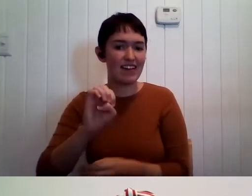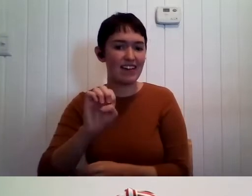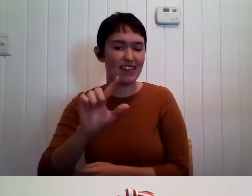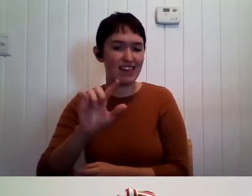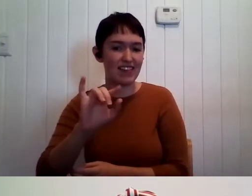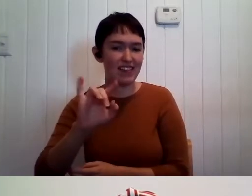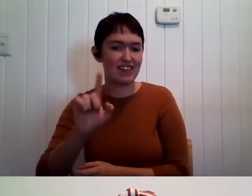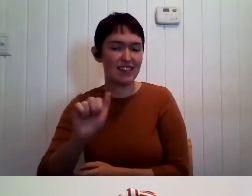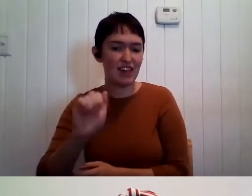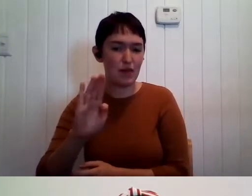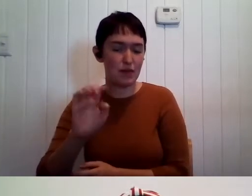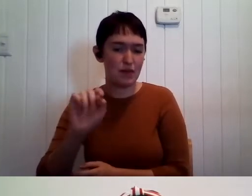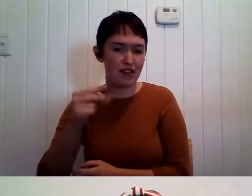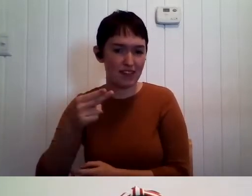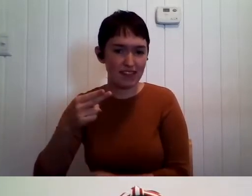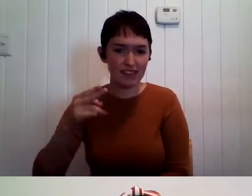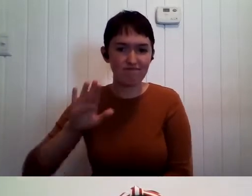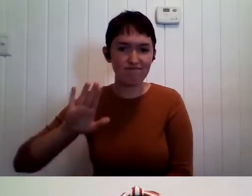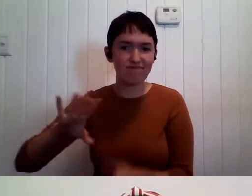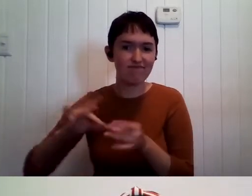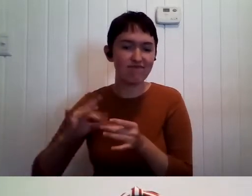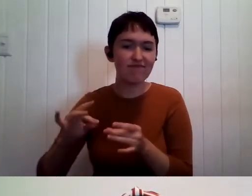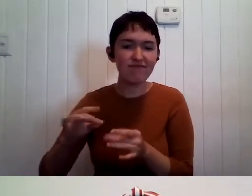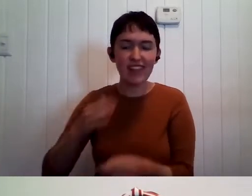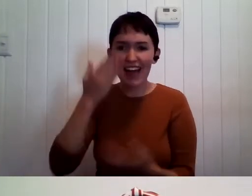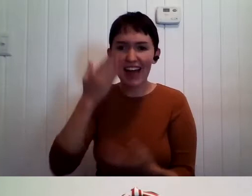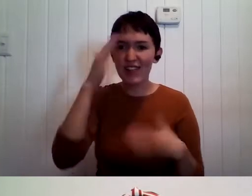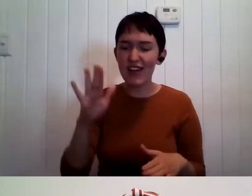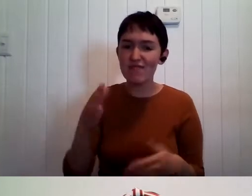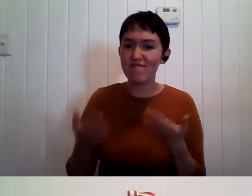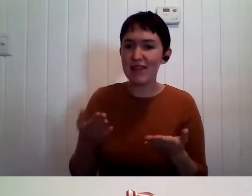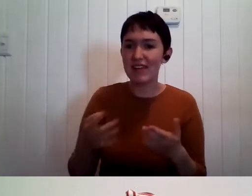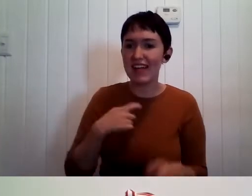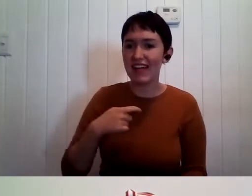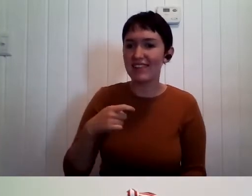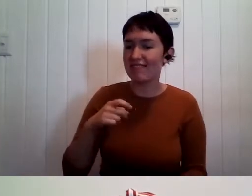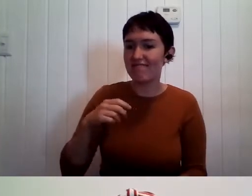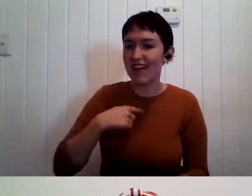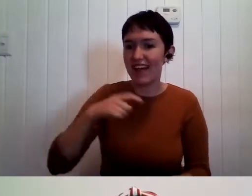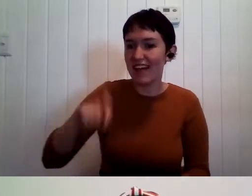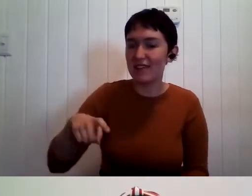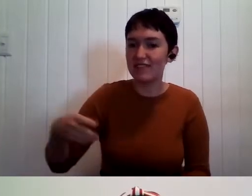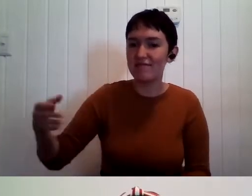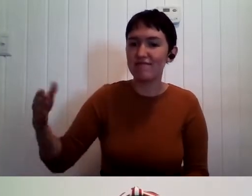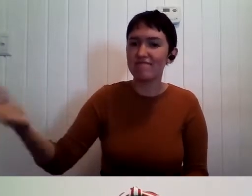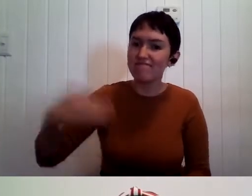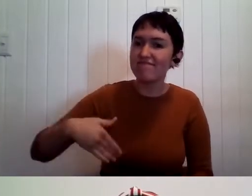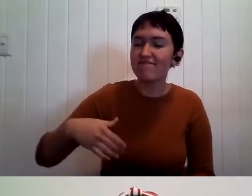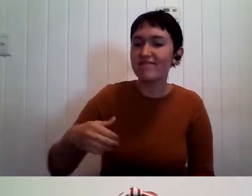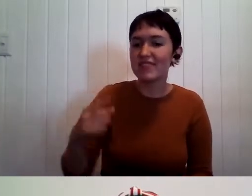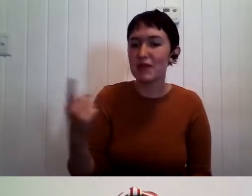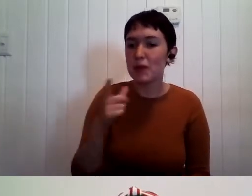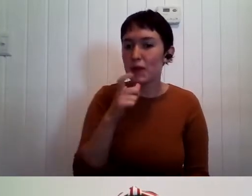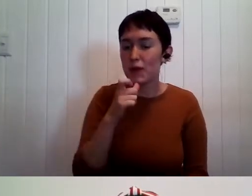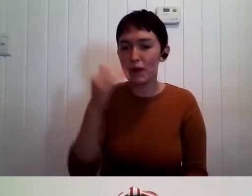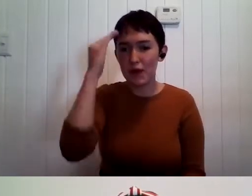Maybe we gotta find out from someone who knows dogs better. Yeah, I'm not sure. Well, that's crazy because I